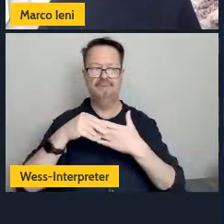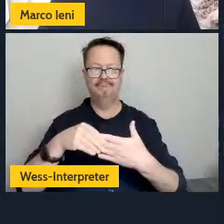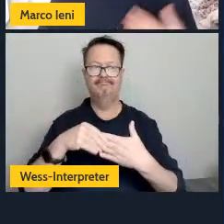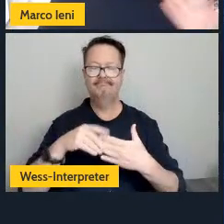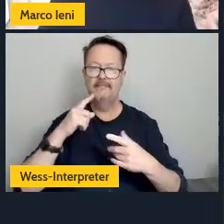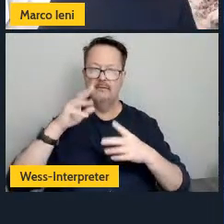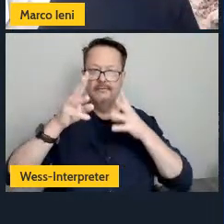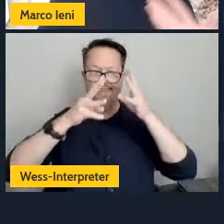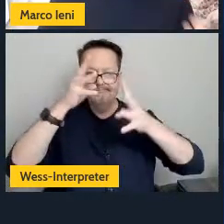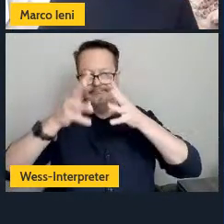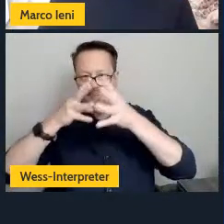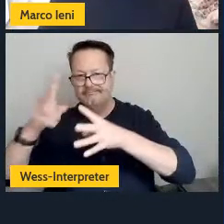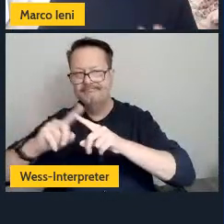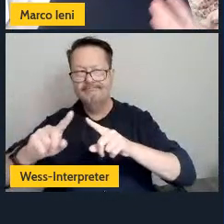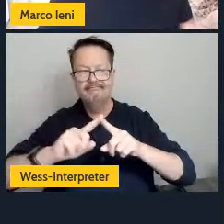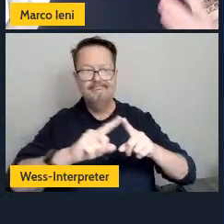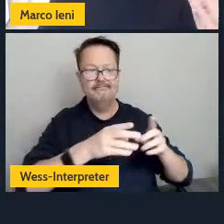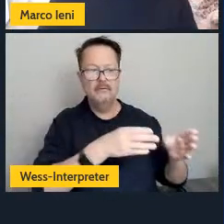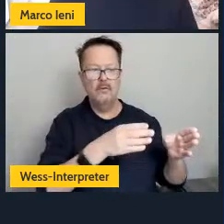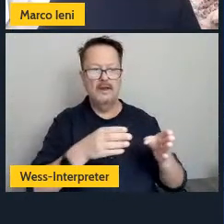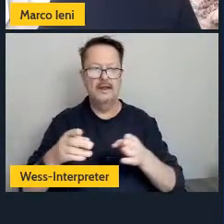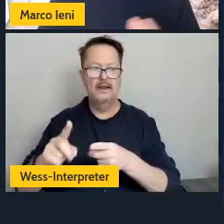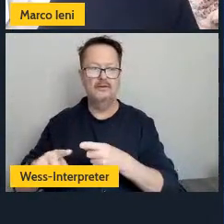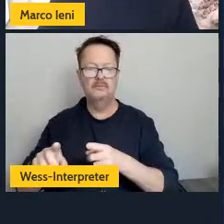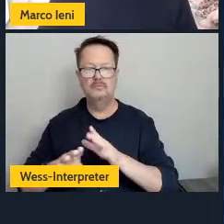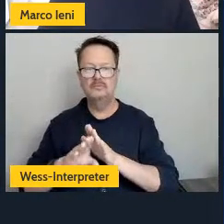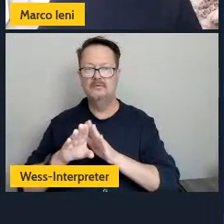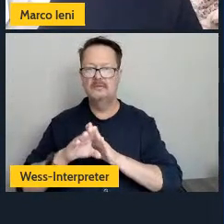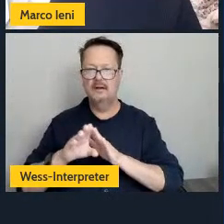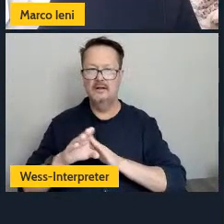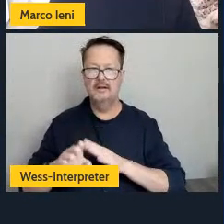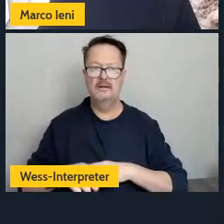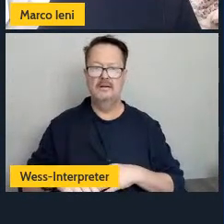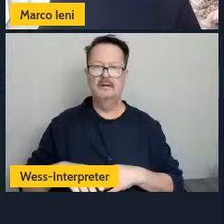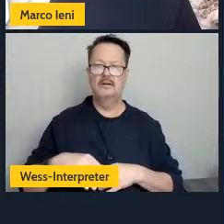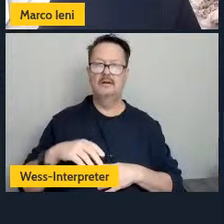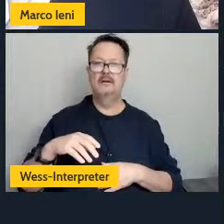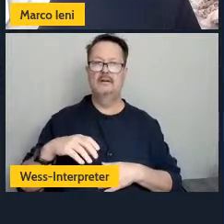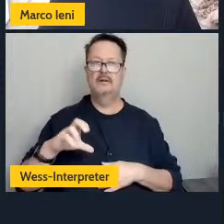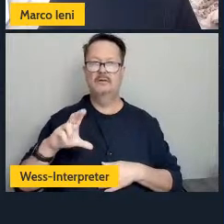inventing ways to create Kubernetes manifests.